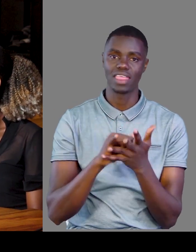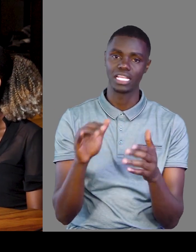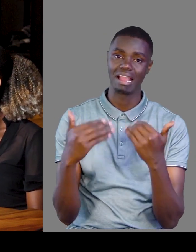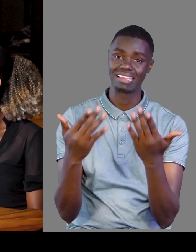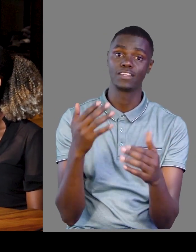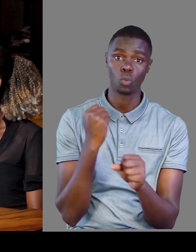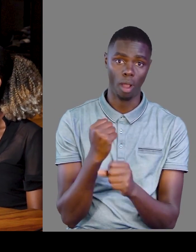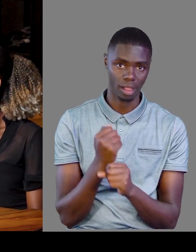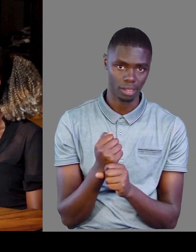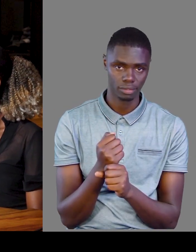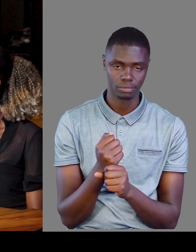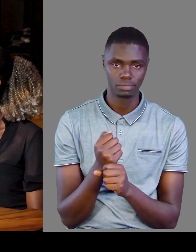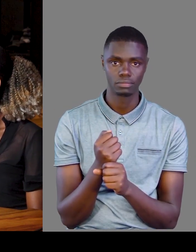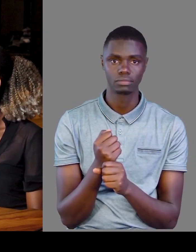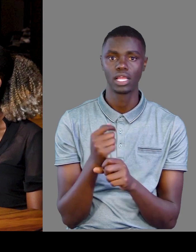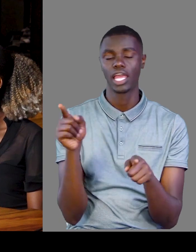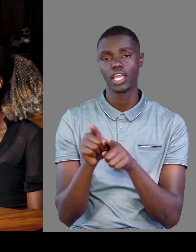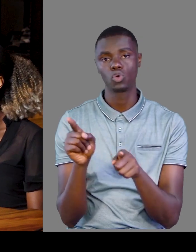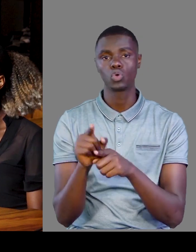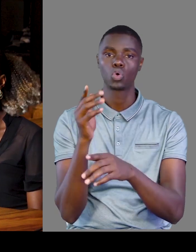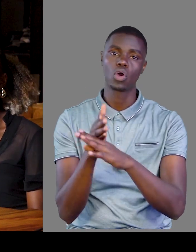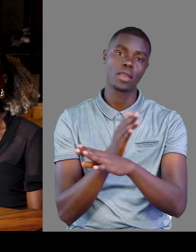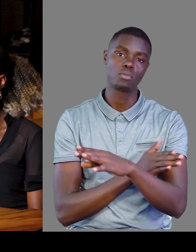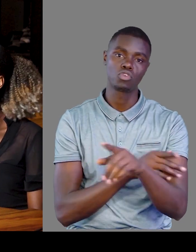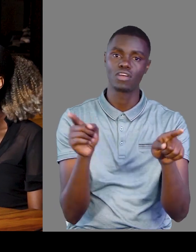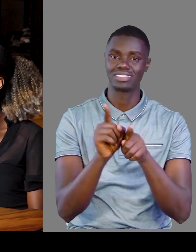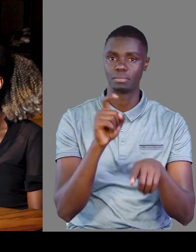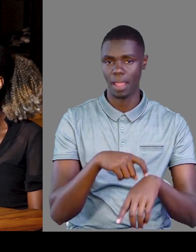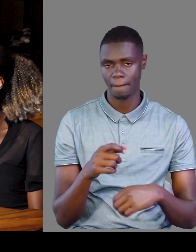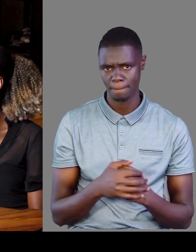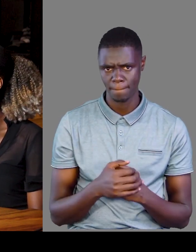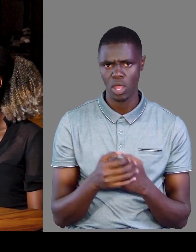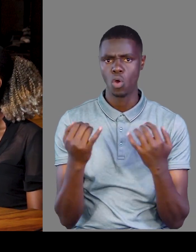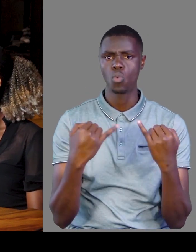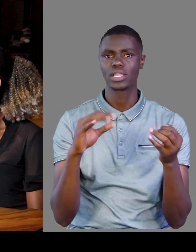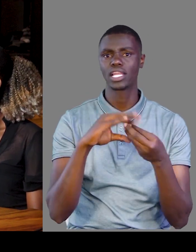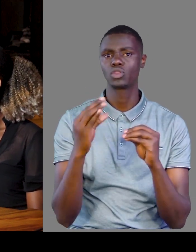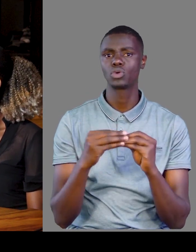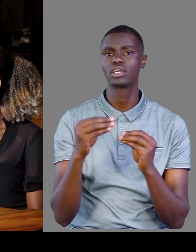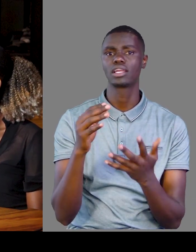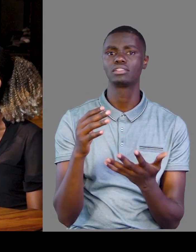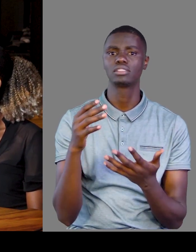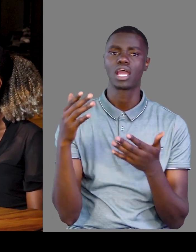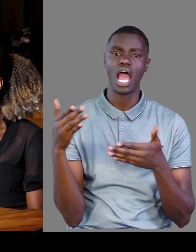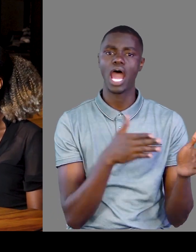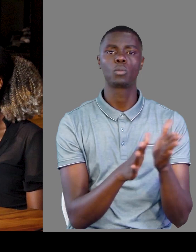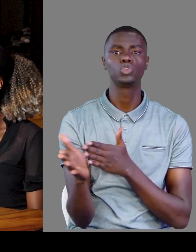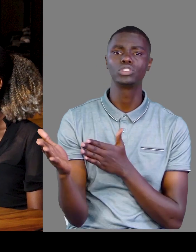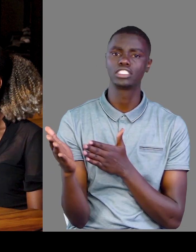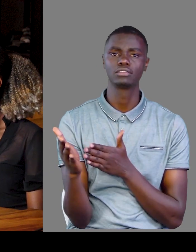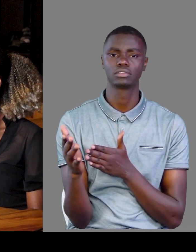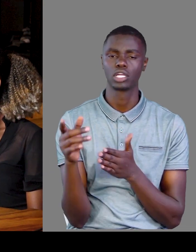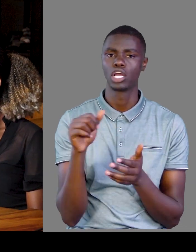work and learn and improve at the same time. So we are trying to create such